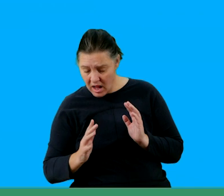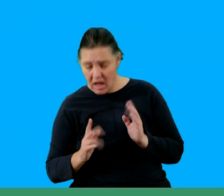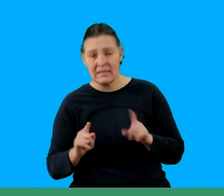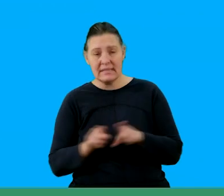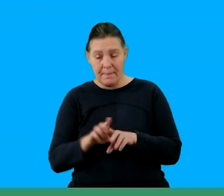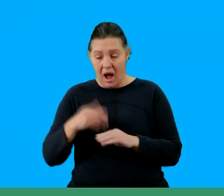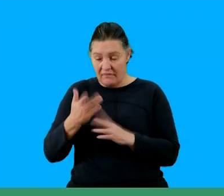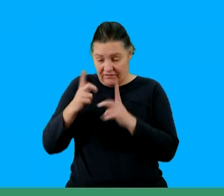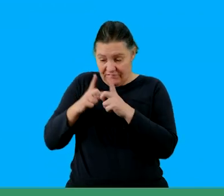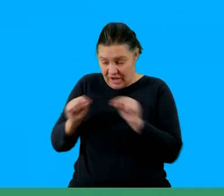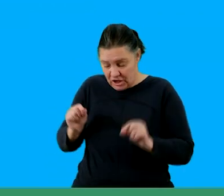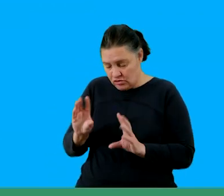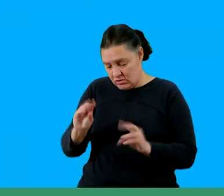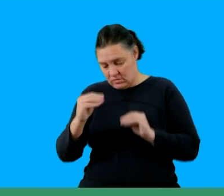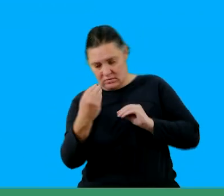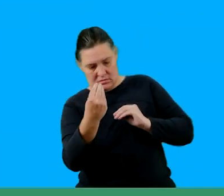and